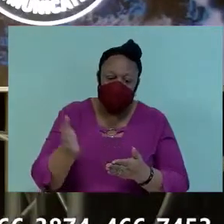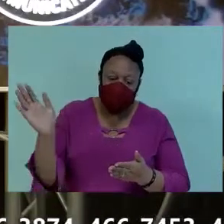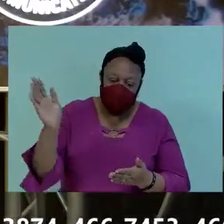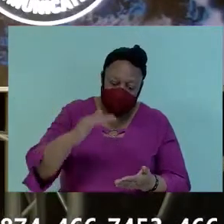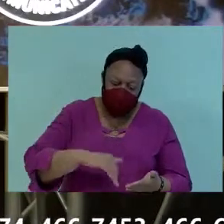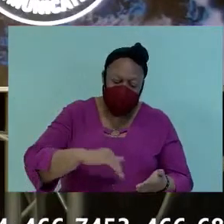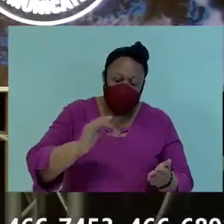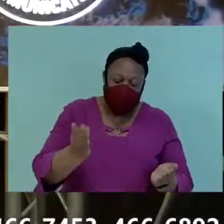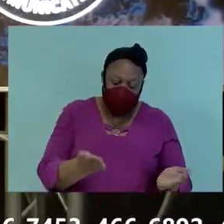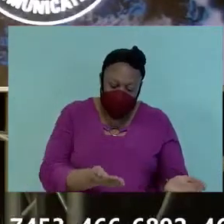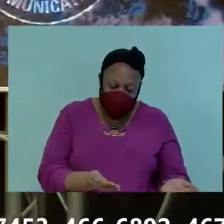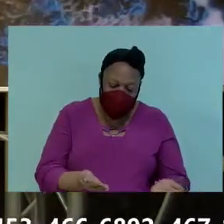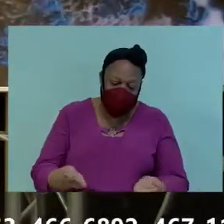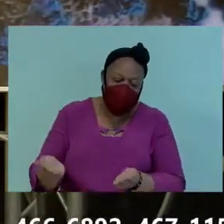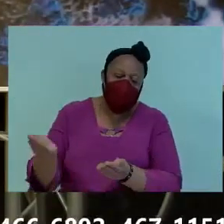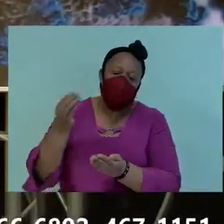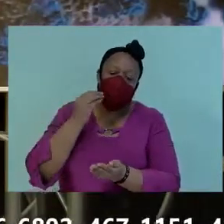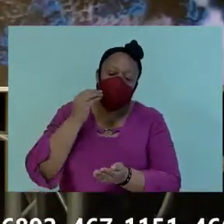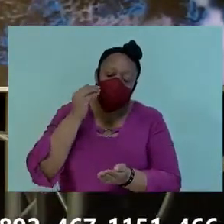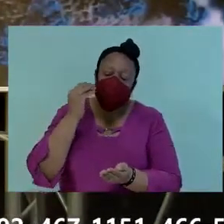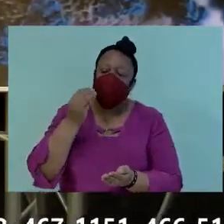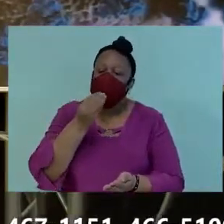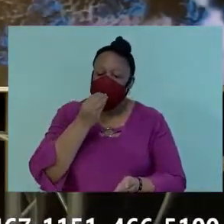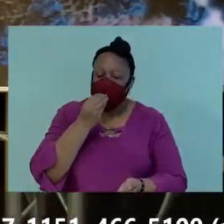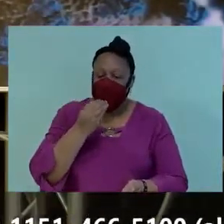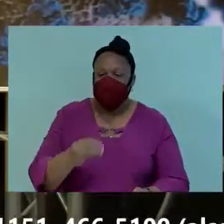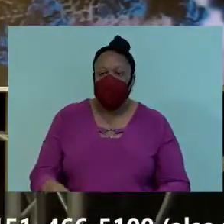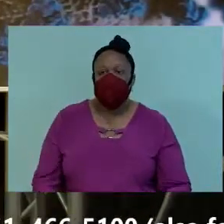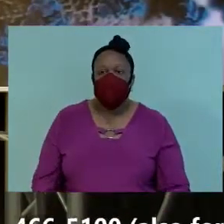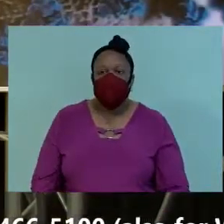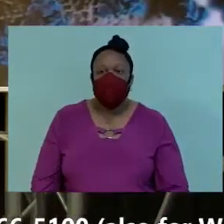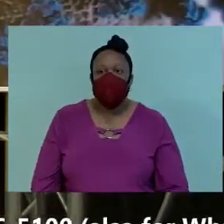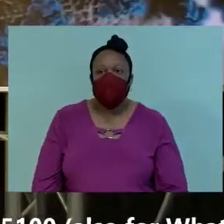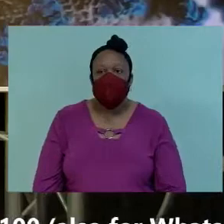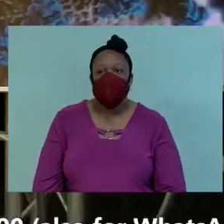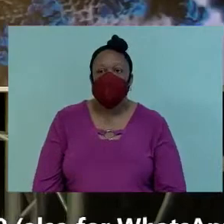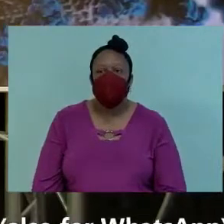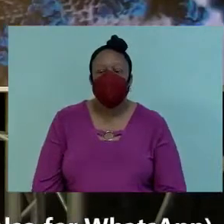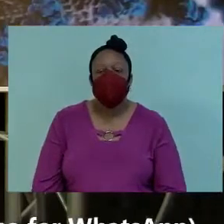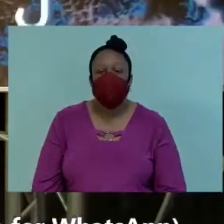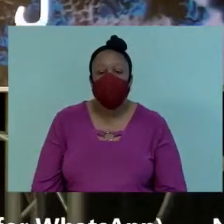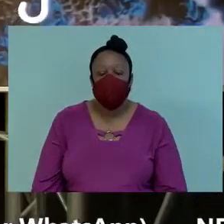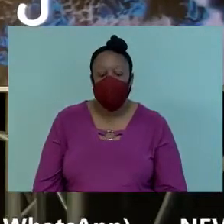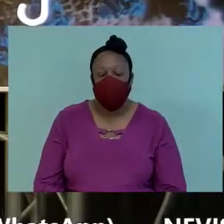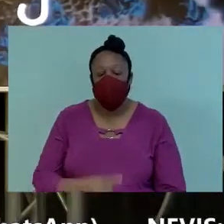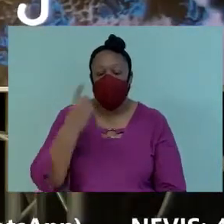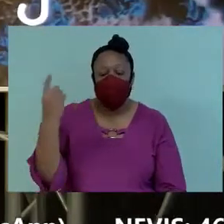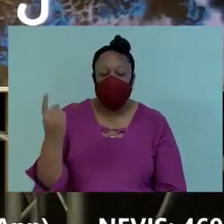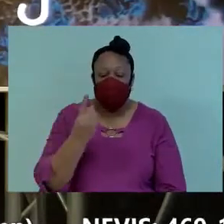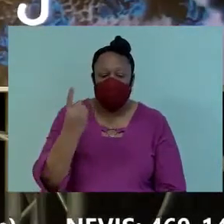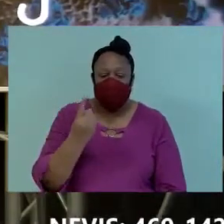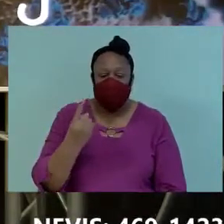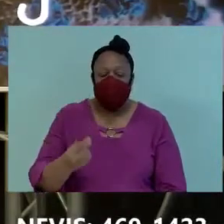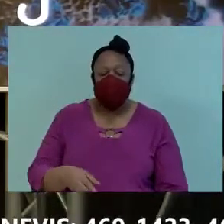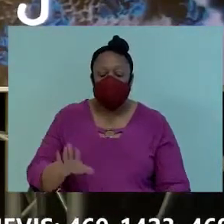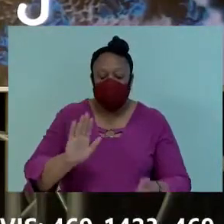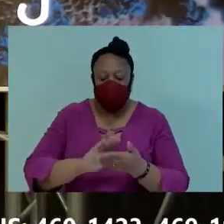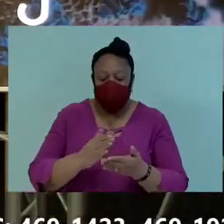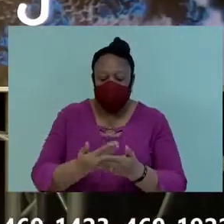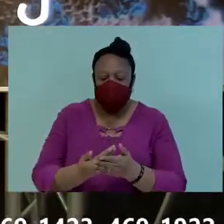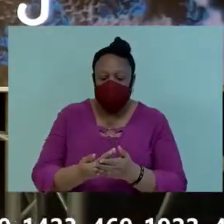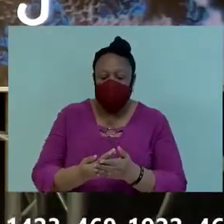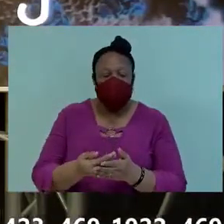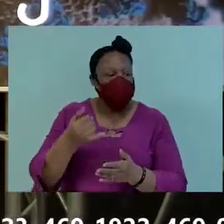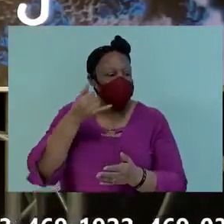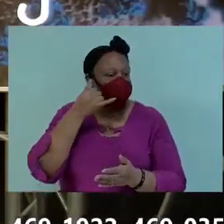that operate as restaurants are only permitted to be open for the purpose of food delivery or food